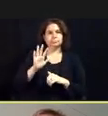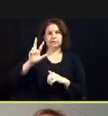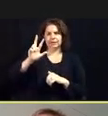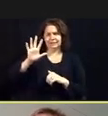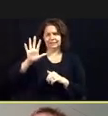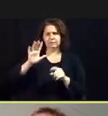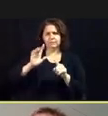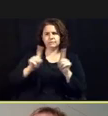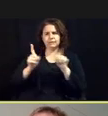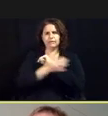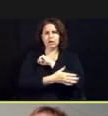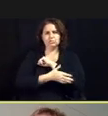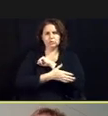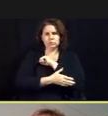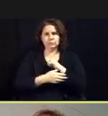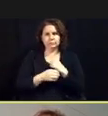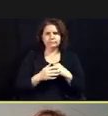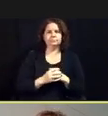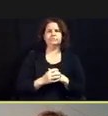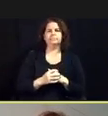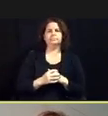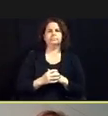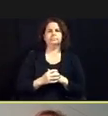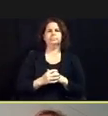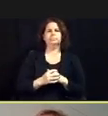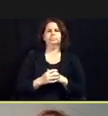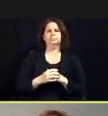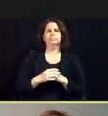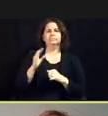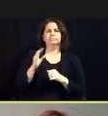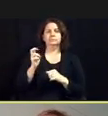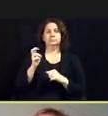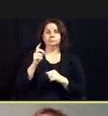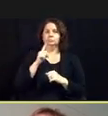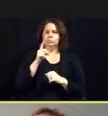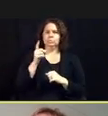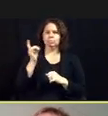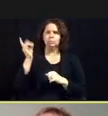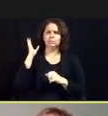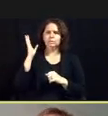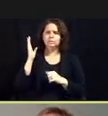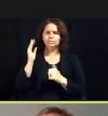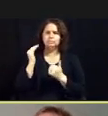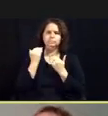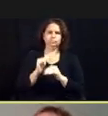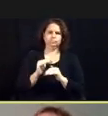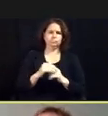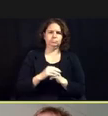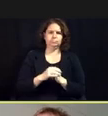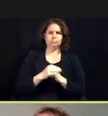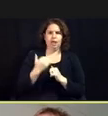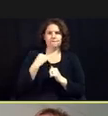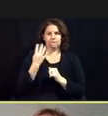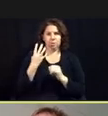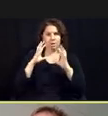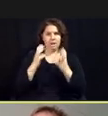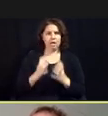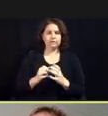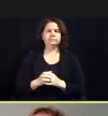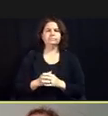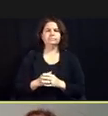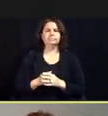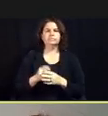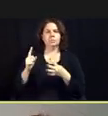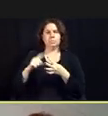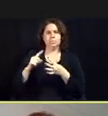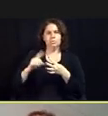most restrictive category. It's a 4-tiered framework. Tier 1 being the most restrictive, corresponding to counties with the highest